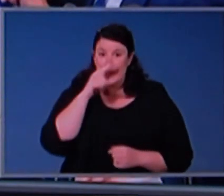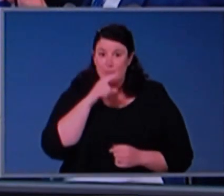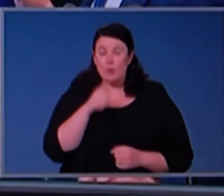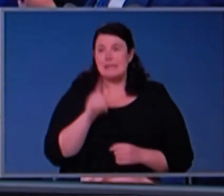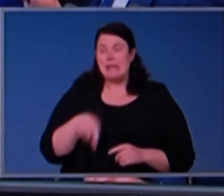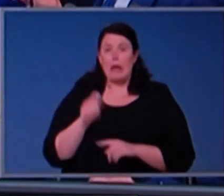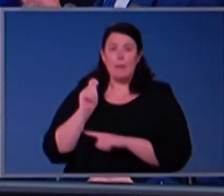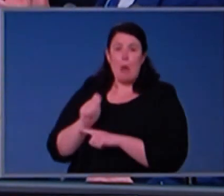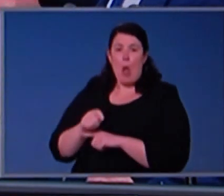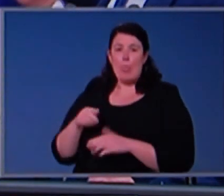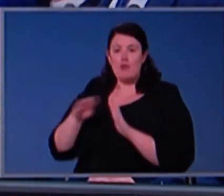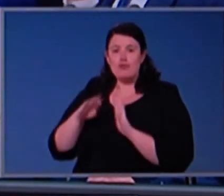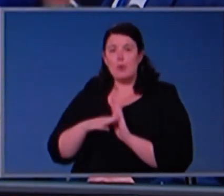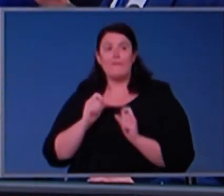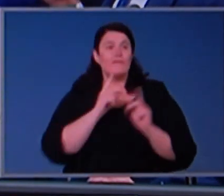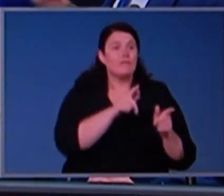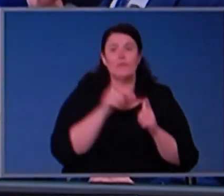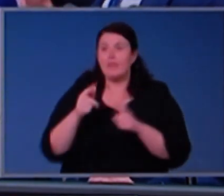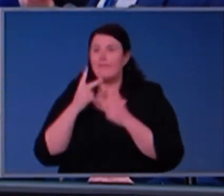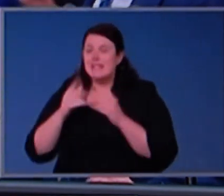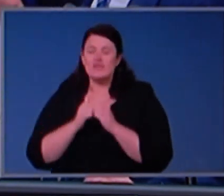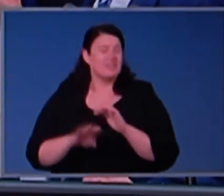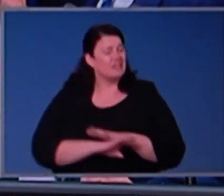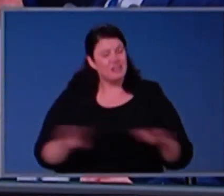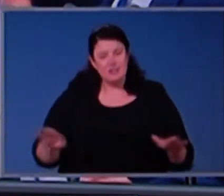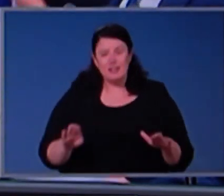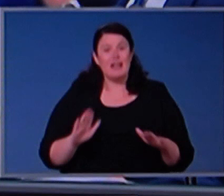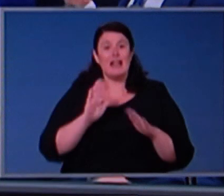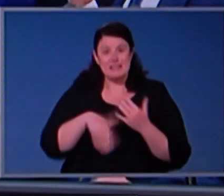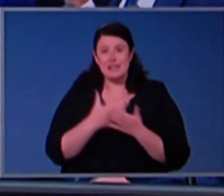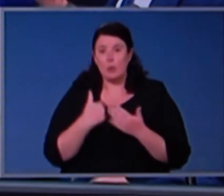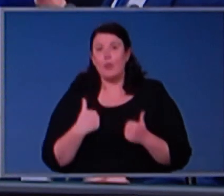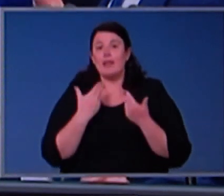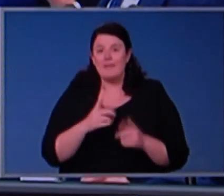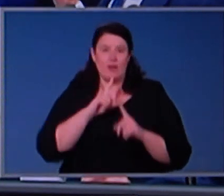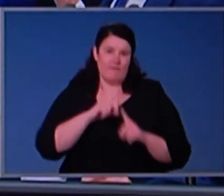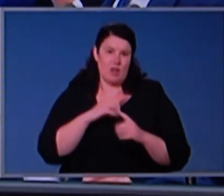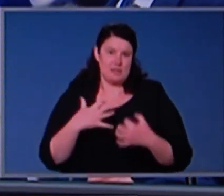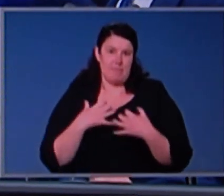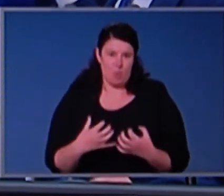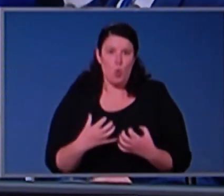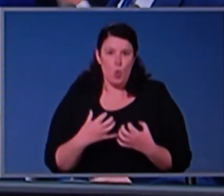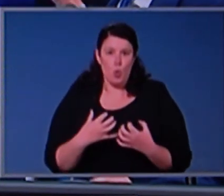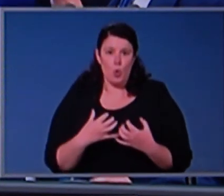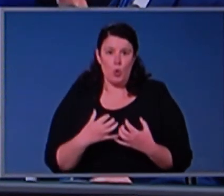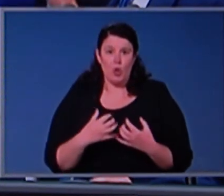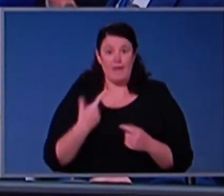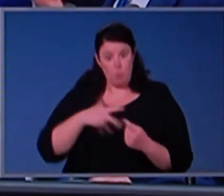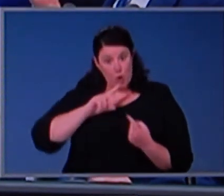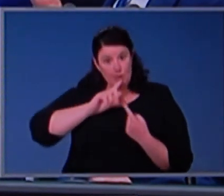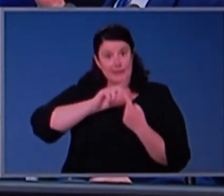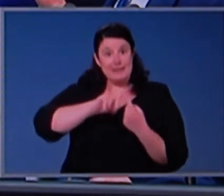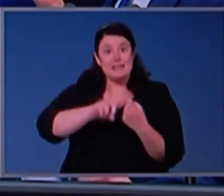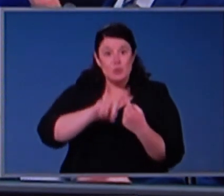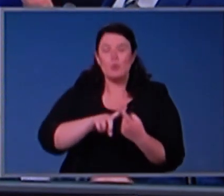again. But we are still in a good place and need to keep a very, very